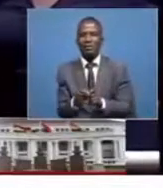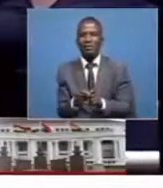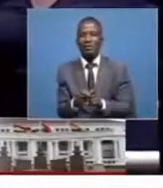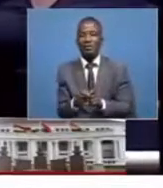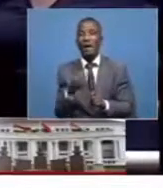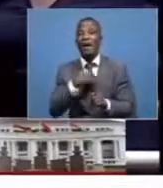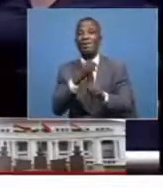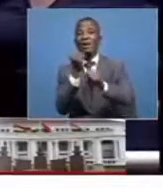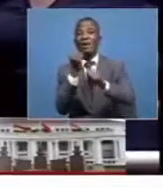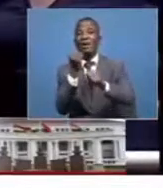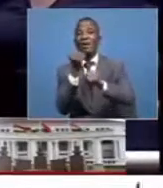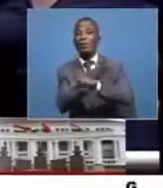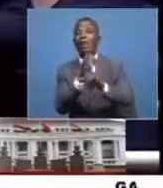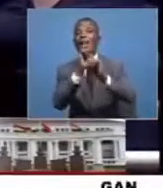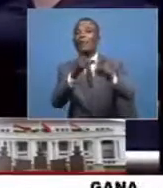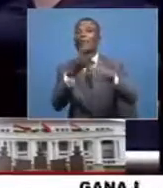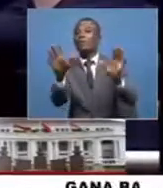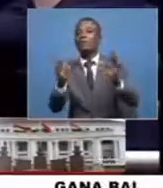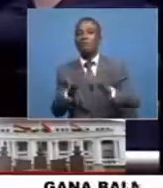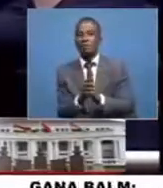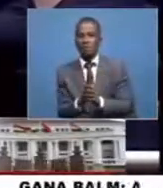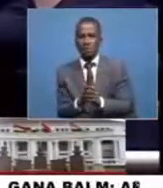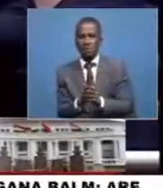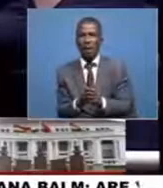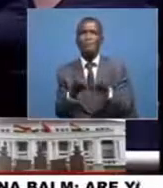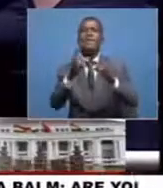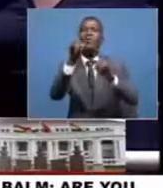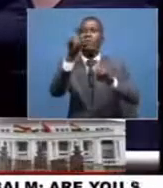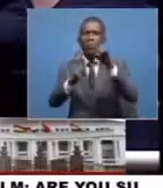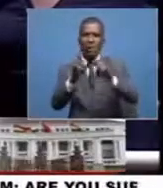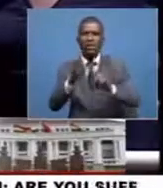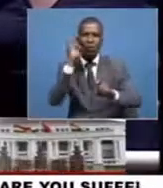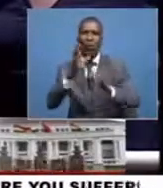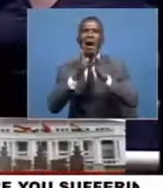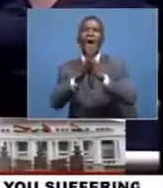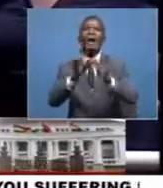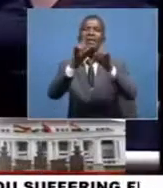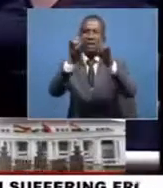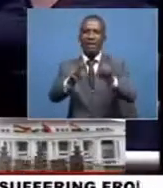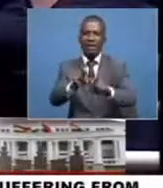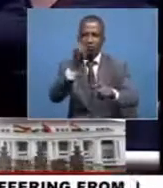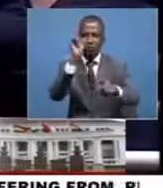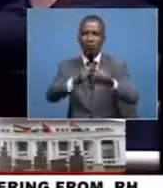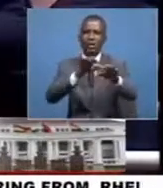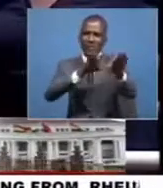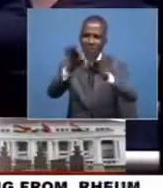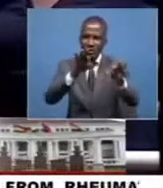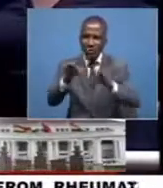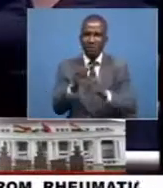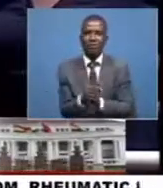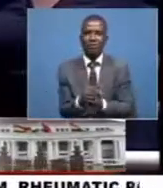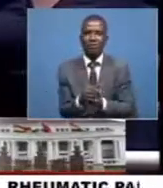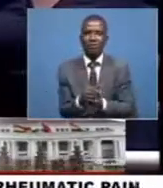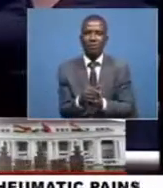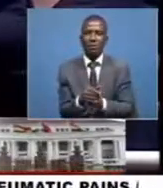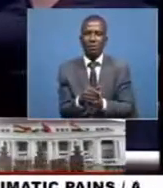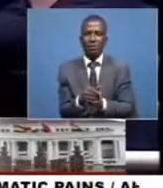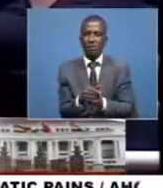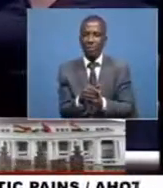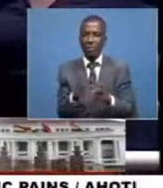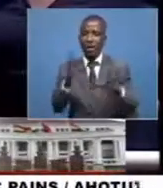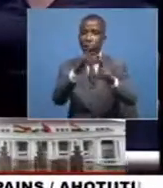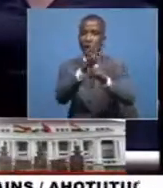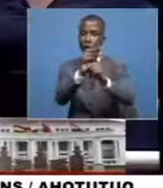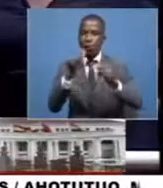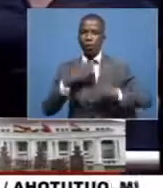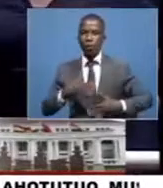That there are questions that we put to her that only she can answer. Nobody else can